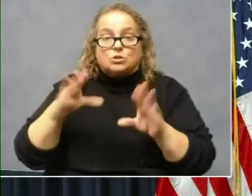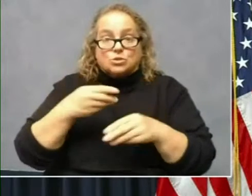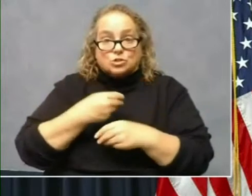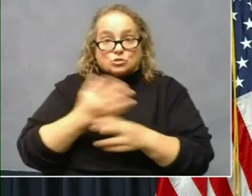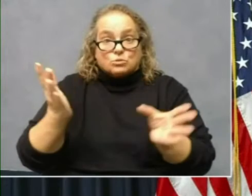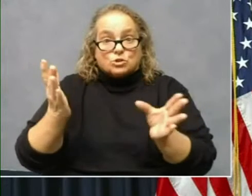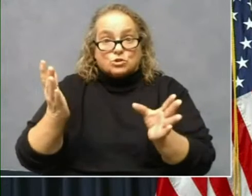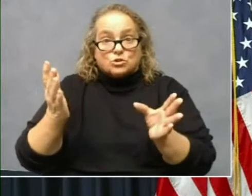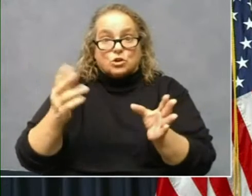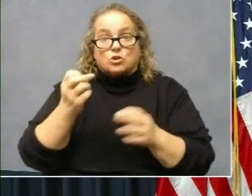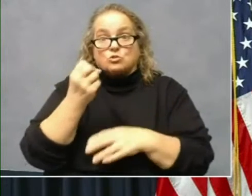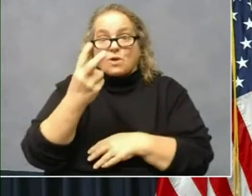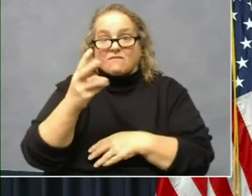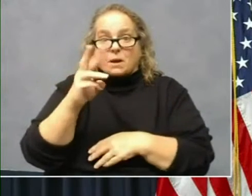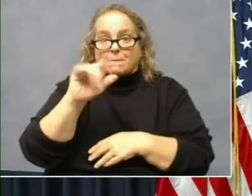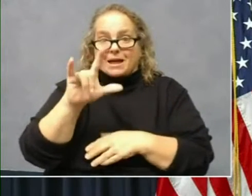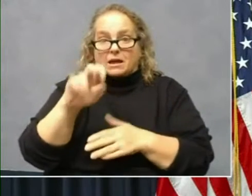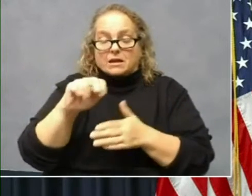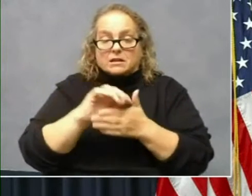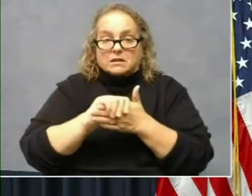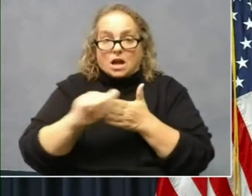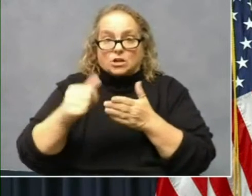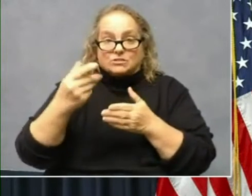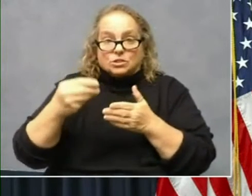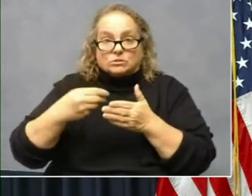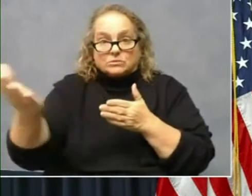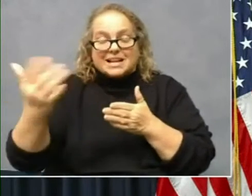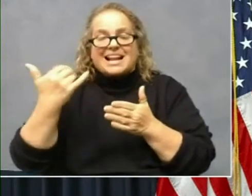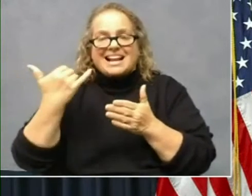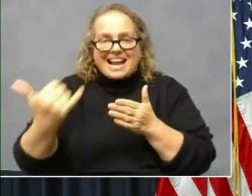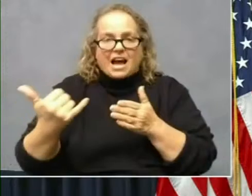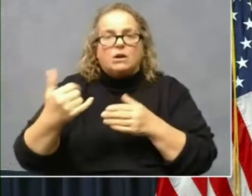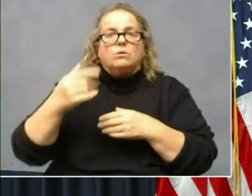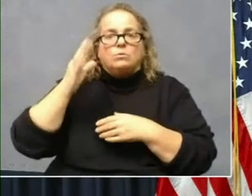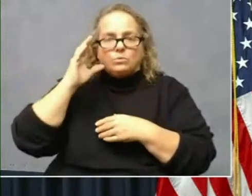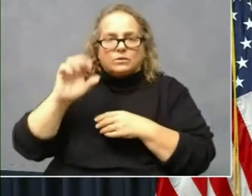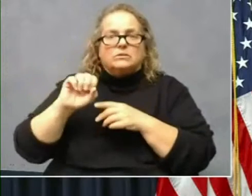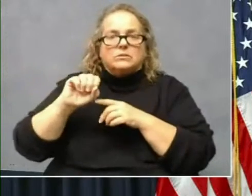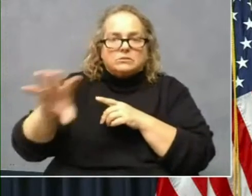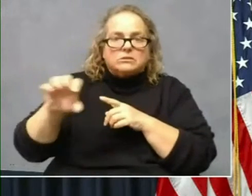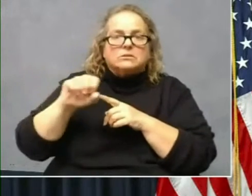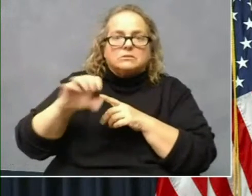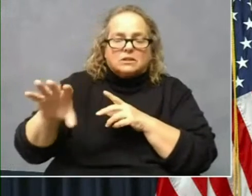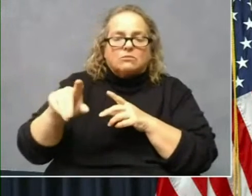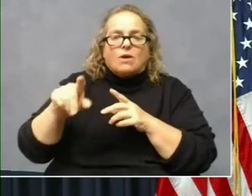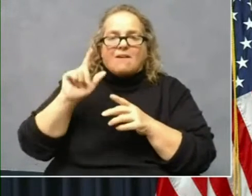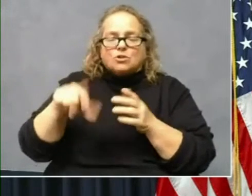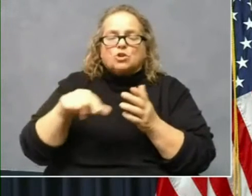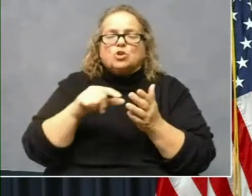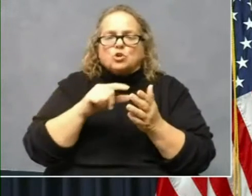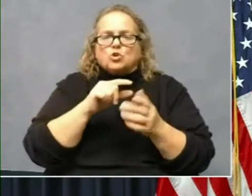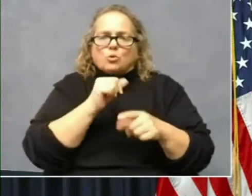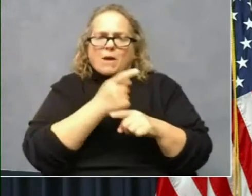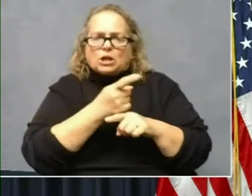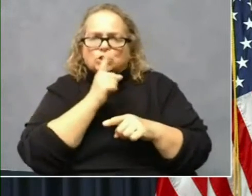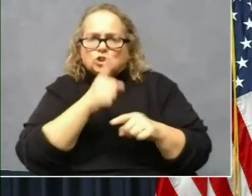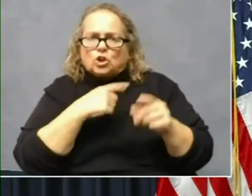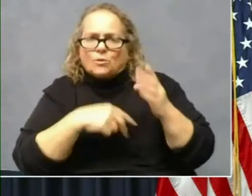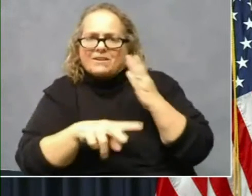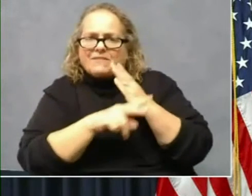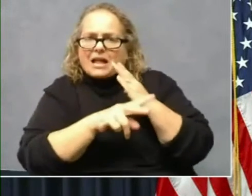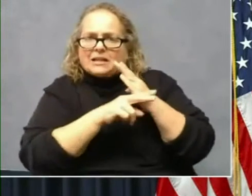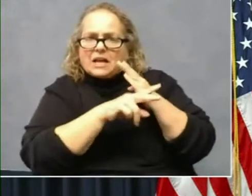million out the door. And so now it's just a matter of getting through and confirming those other applications. We